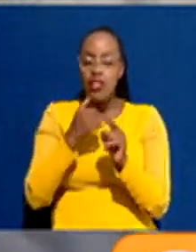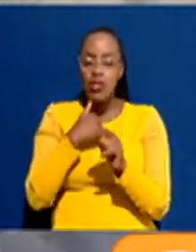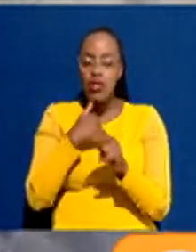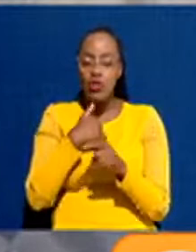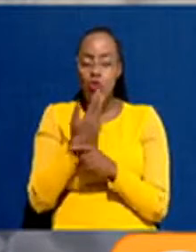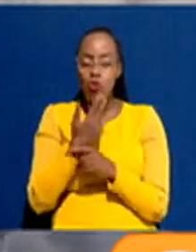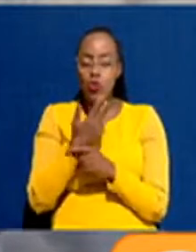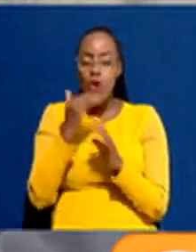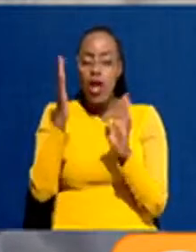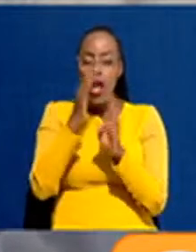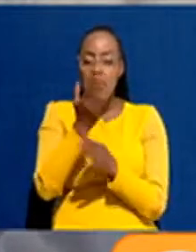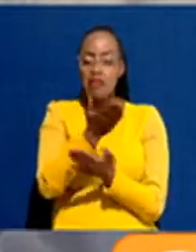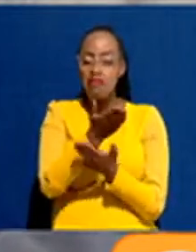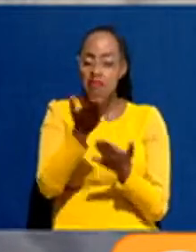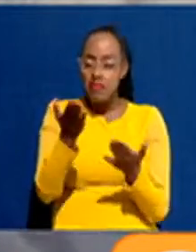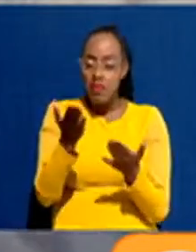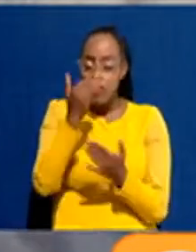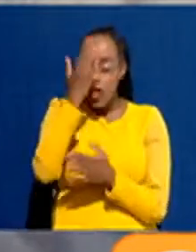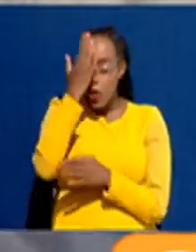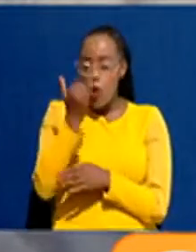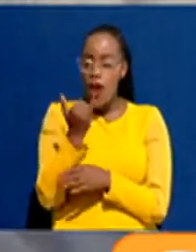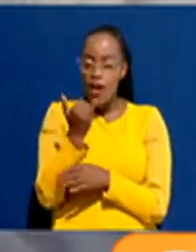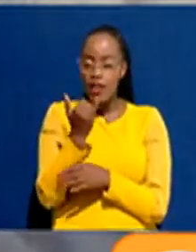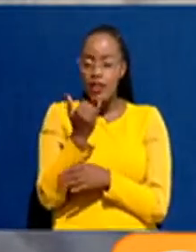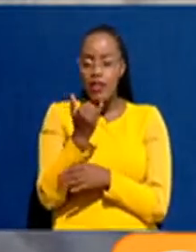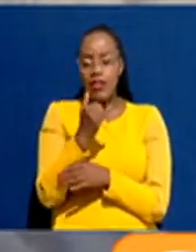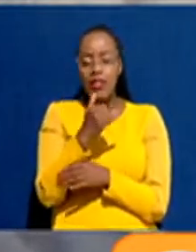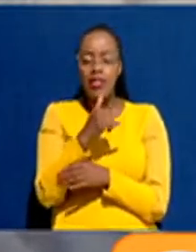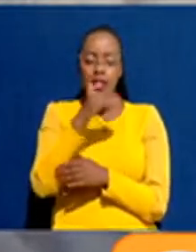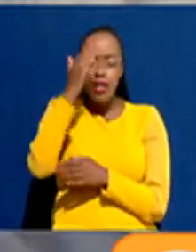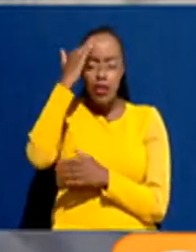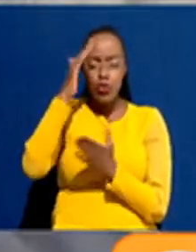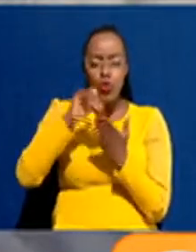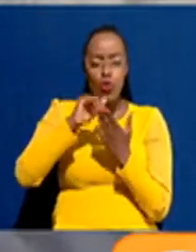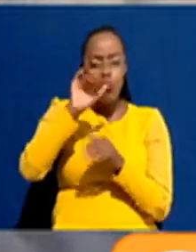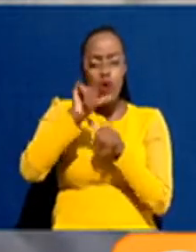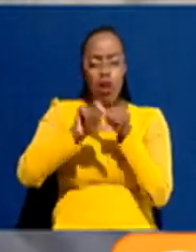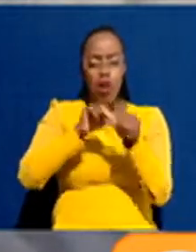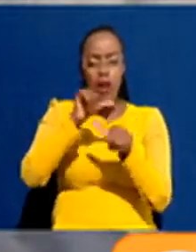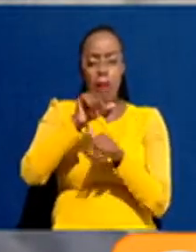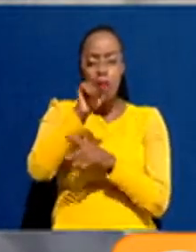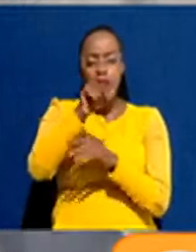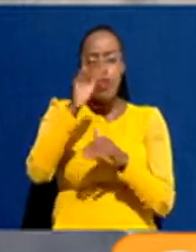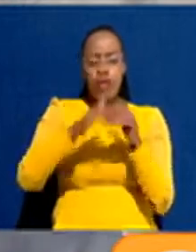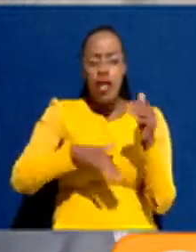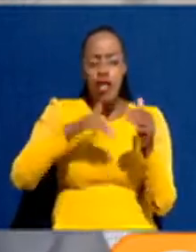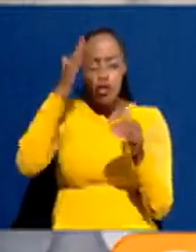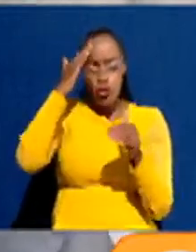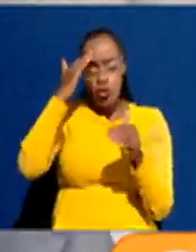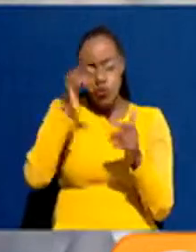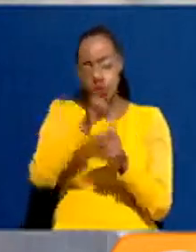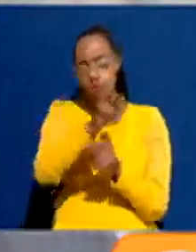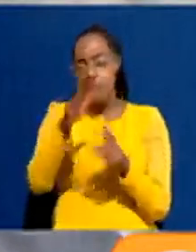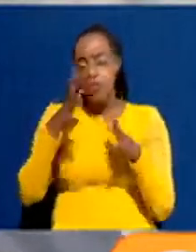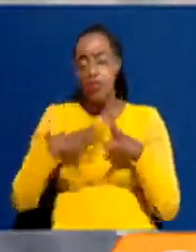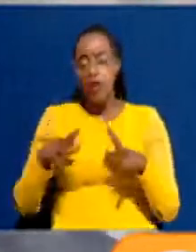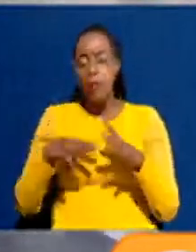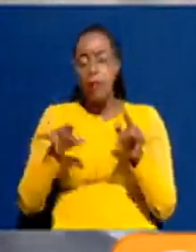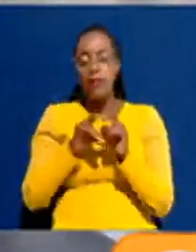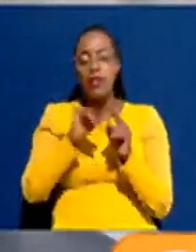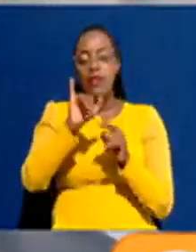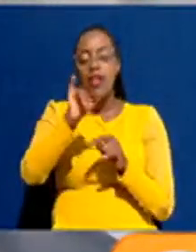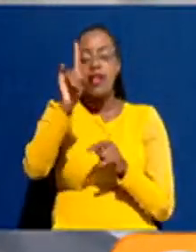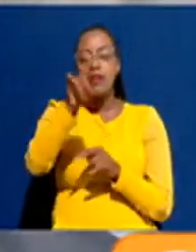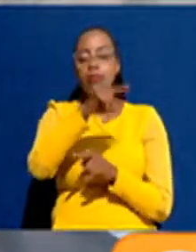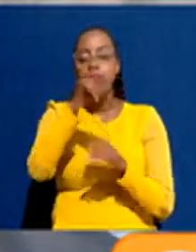you, because they sometimes tend to know more about you than you know about them. And that is a